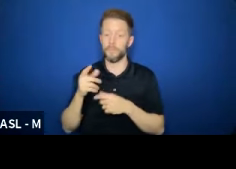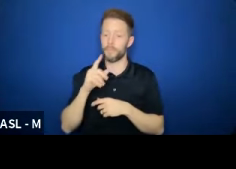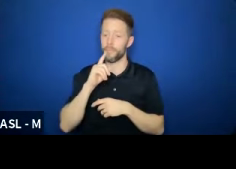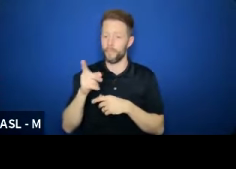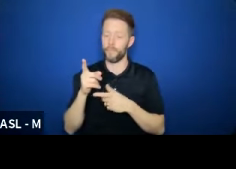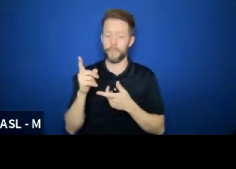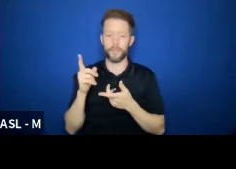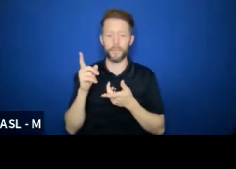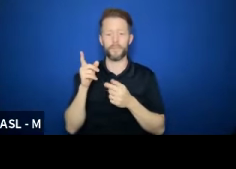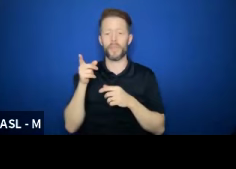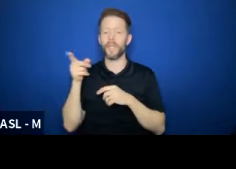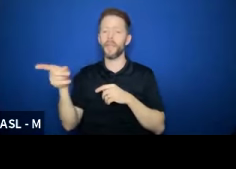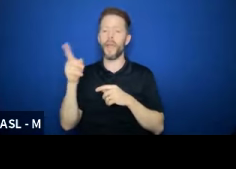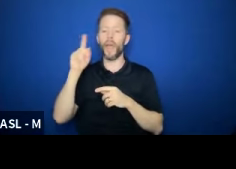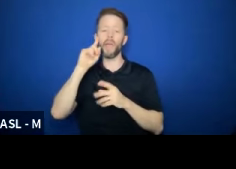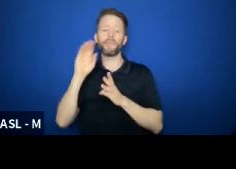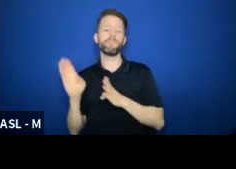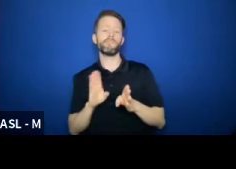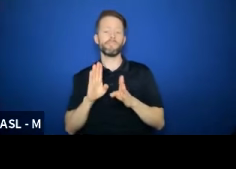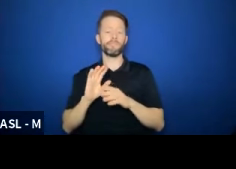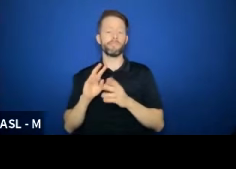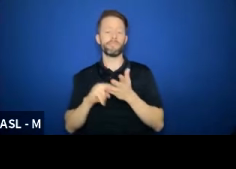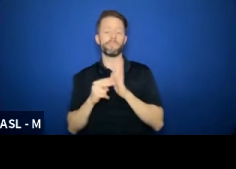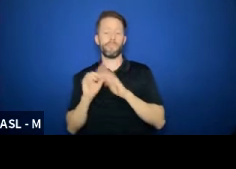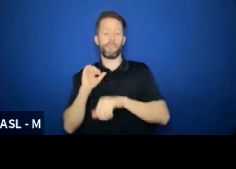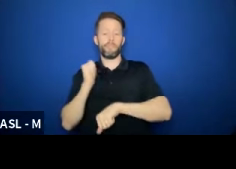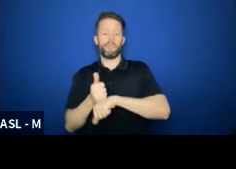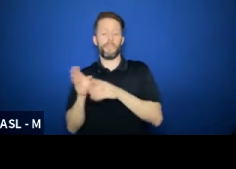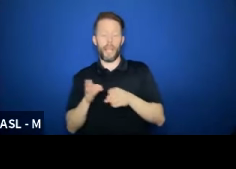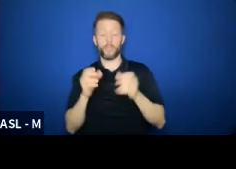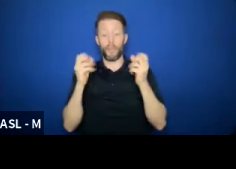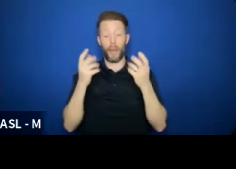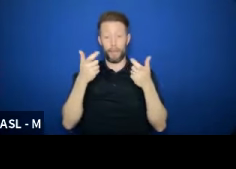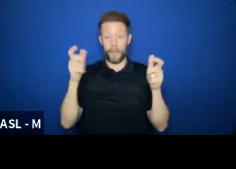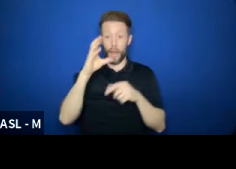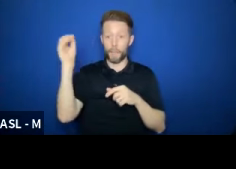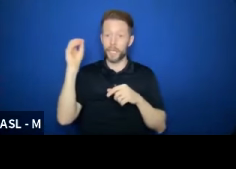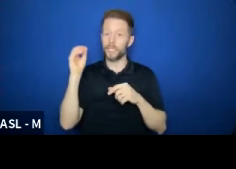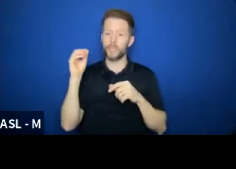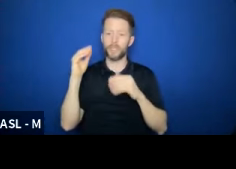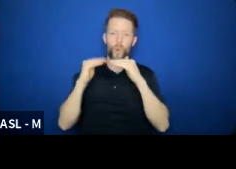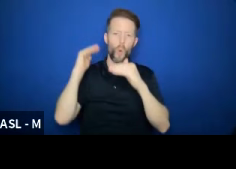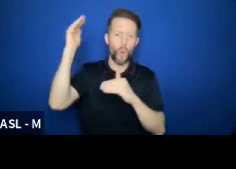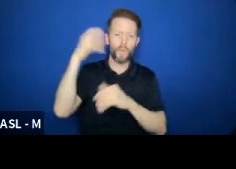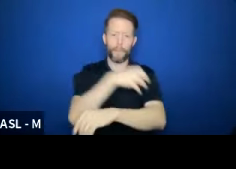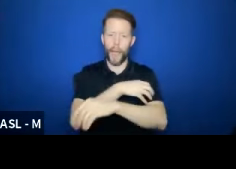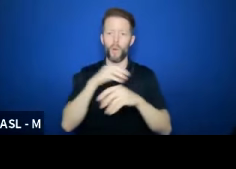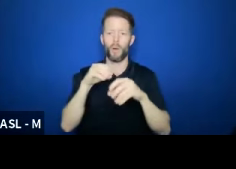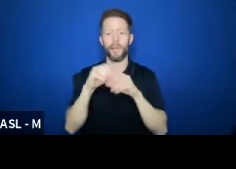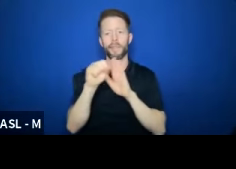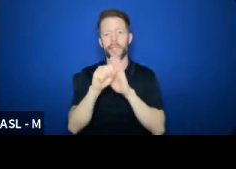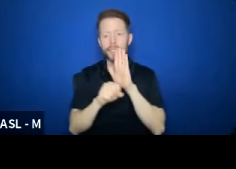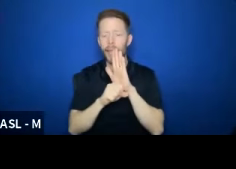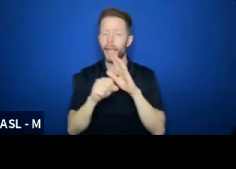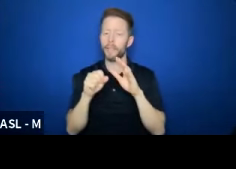I think, the race in many ways. And so big companies have oversized power in Washington, D.C. and in our state capitals across the country. And we